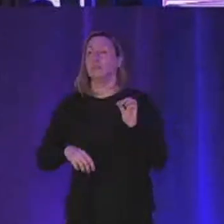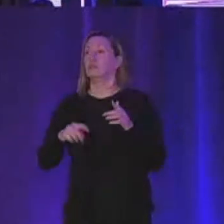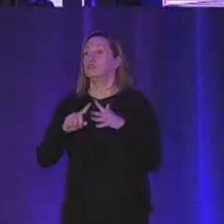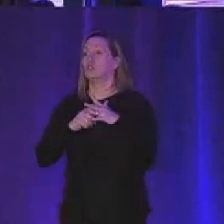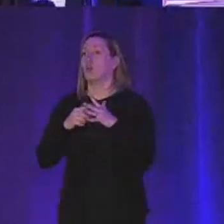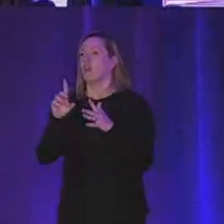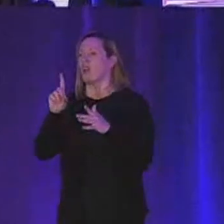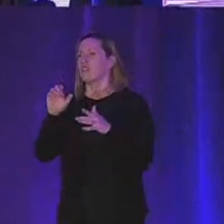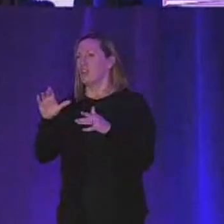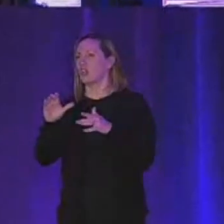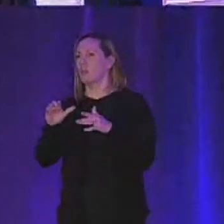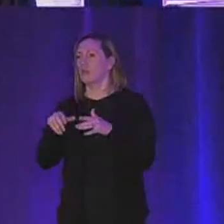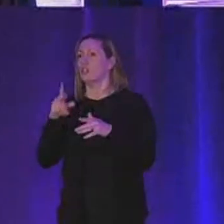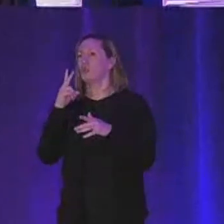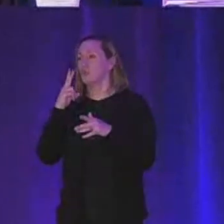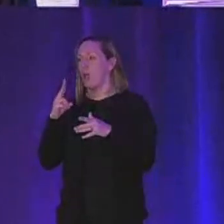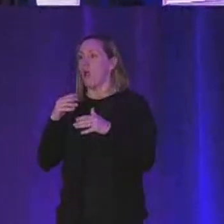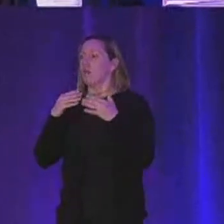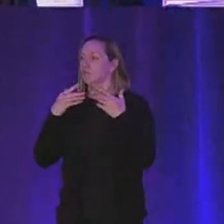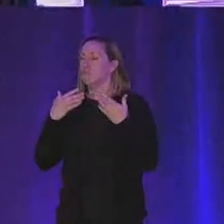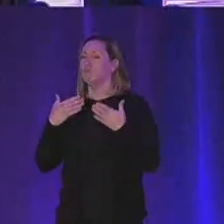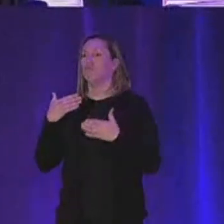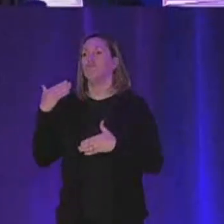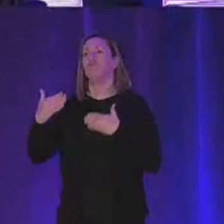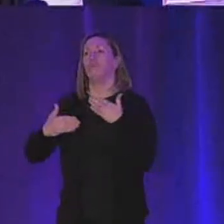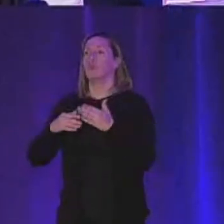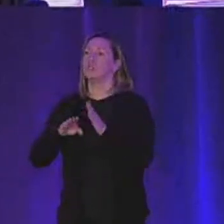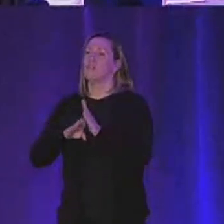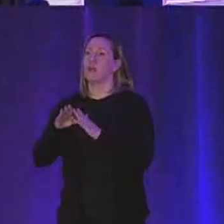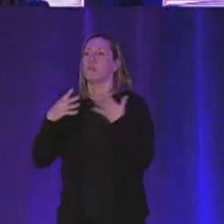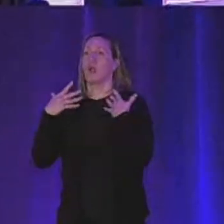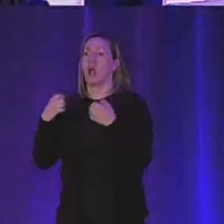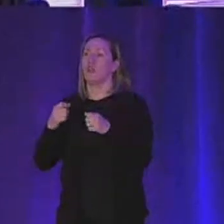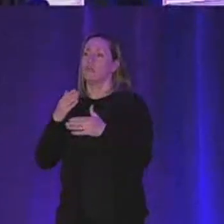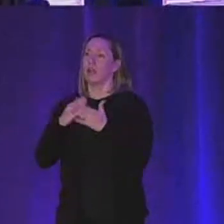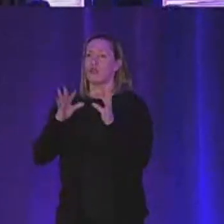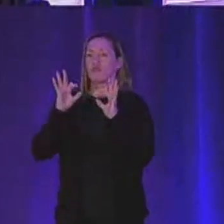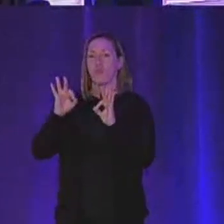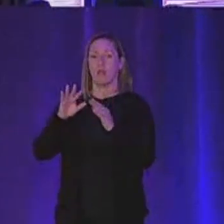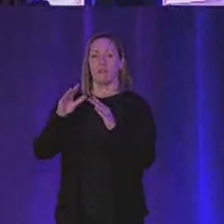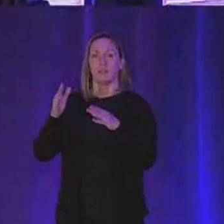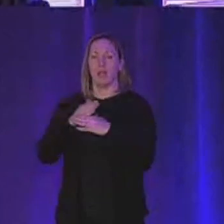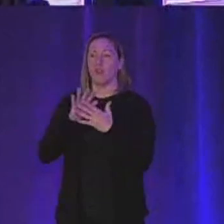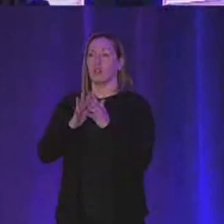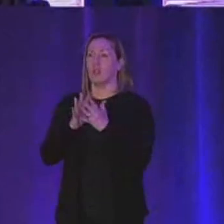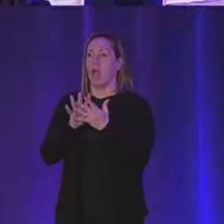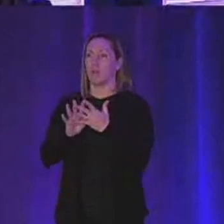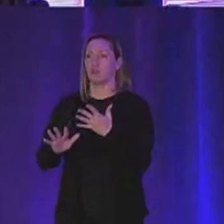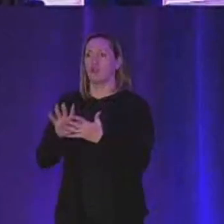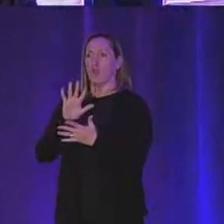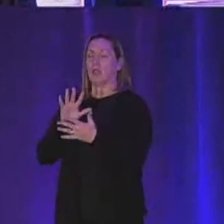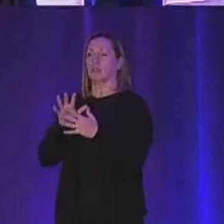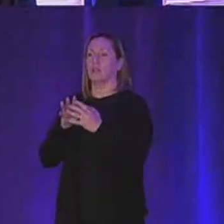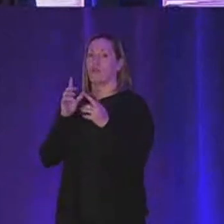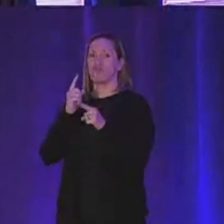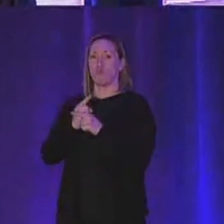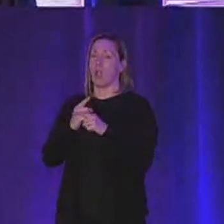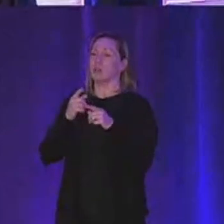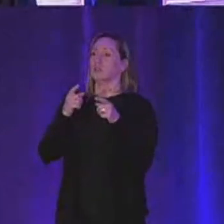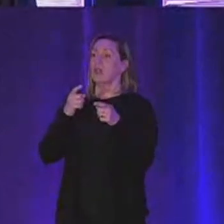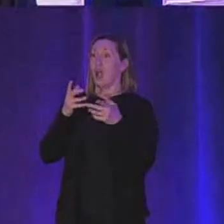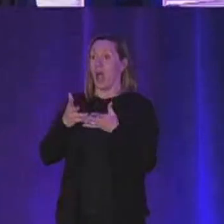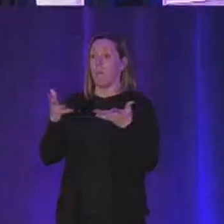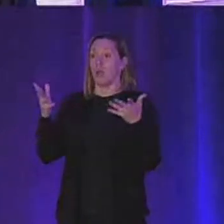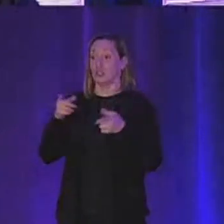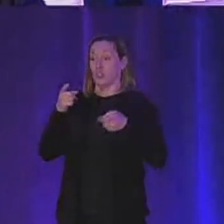a movement for developer health through finding the right level of abstraction, right between the amount of control we want to give up and